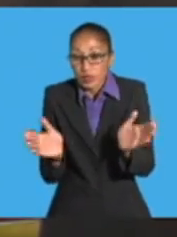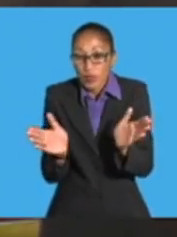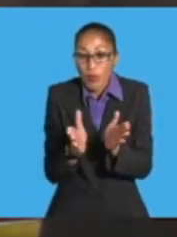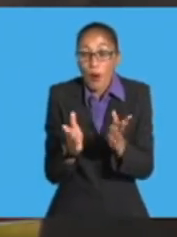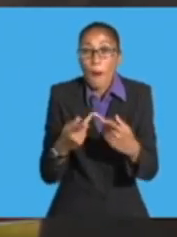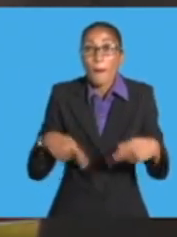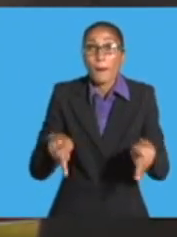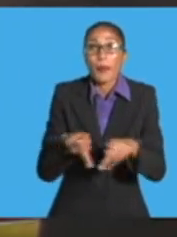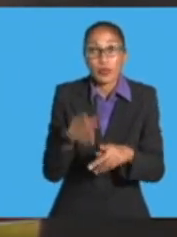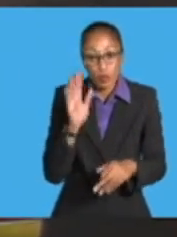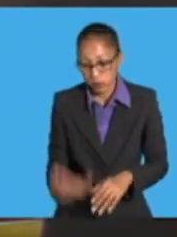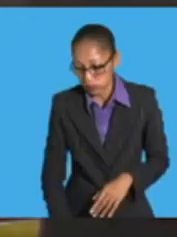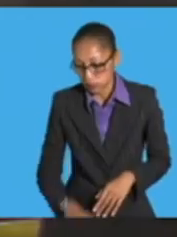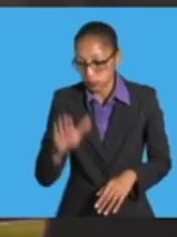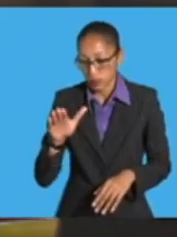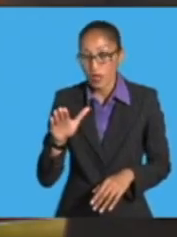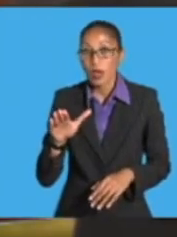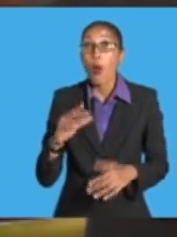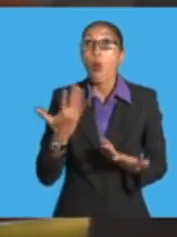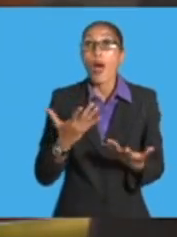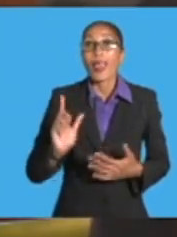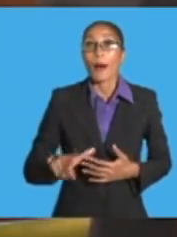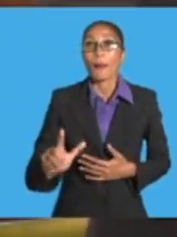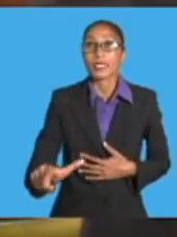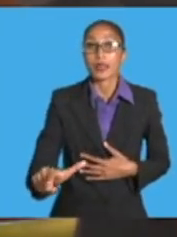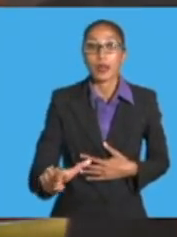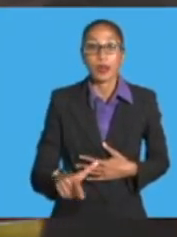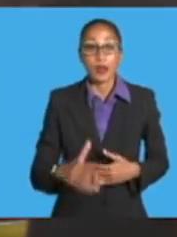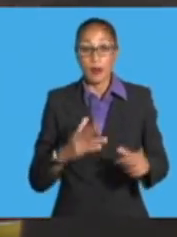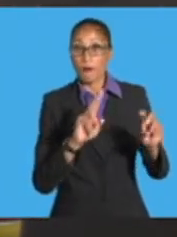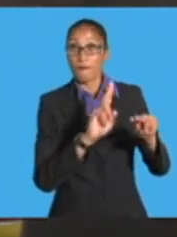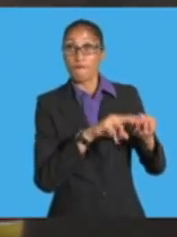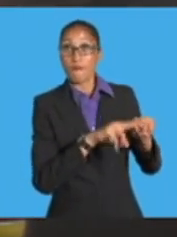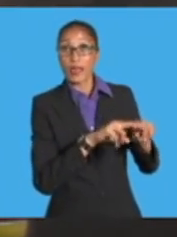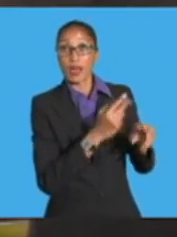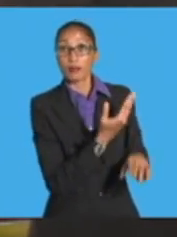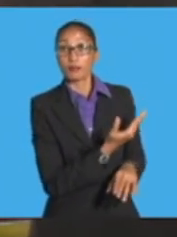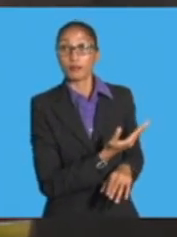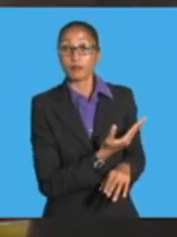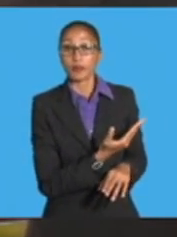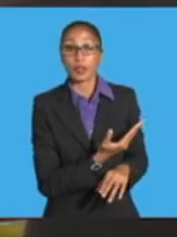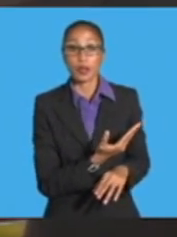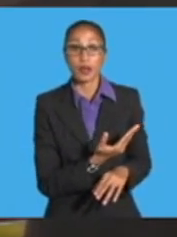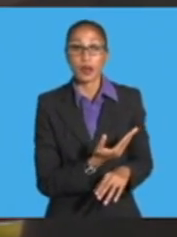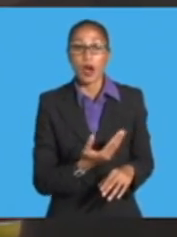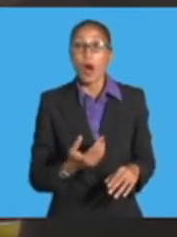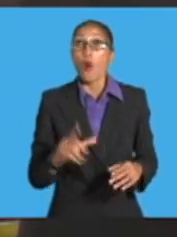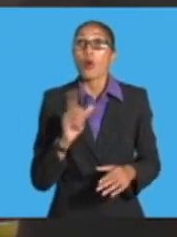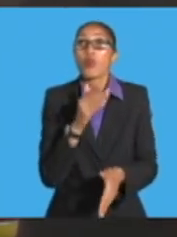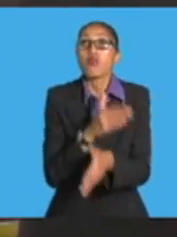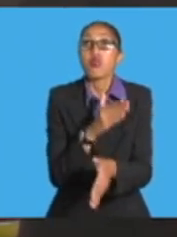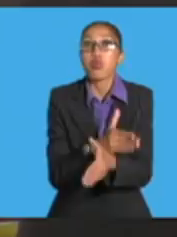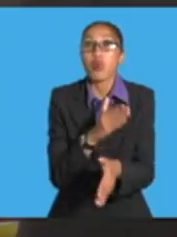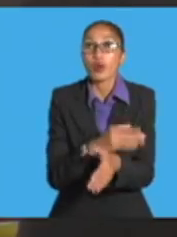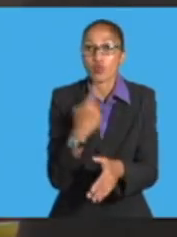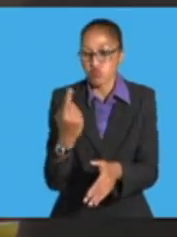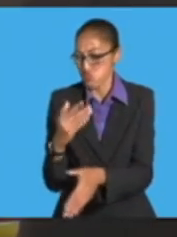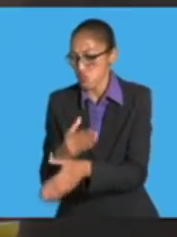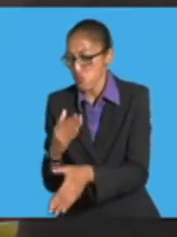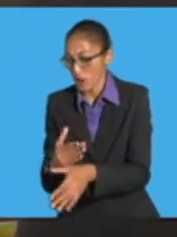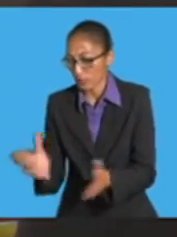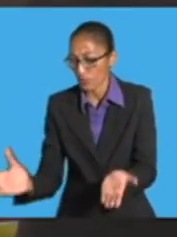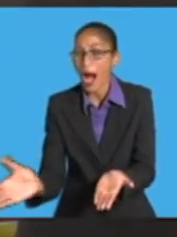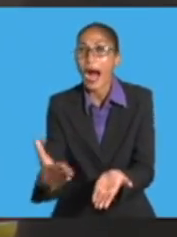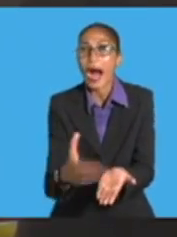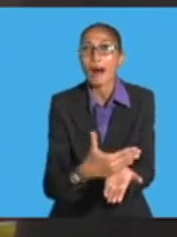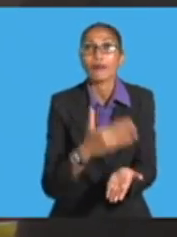farming area of Kawakawa in Wangli, Lambasa, my father Shankara Swami was a laborer who was employed by farmers to harvest